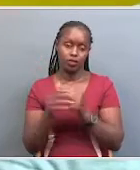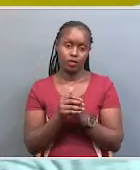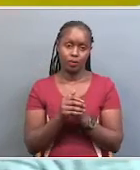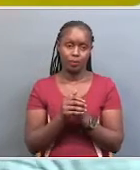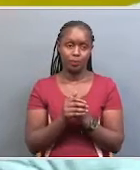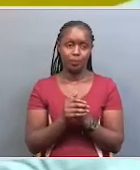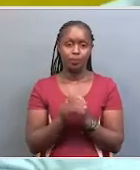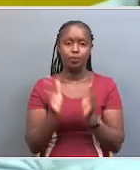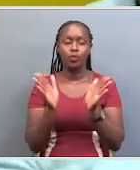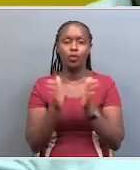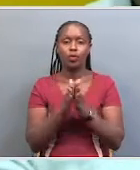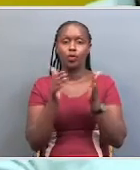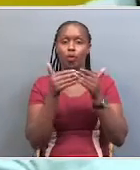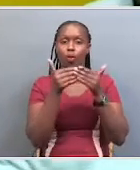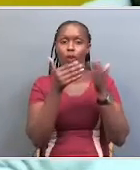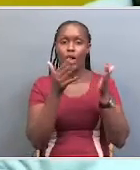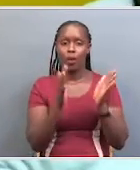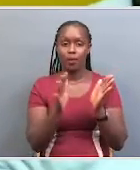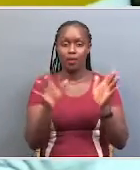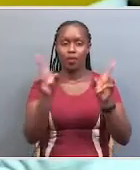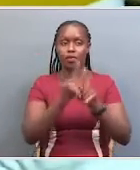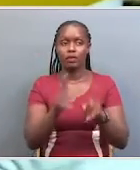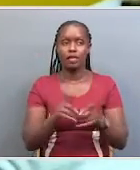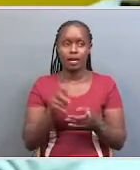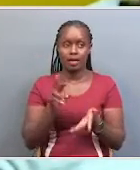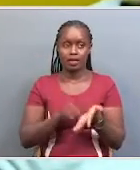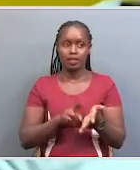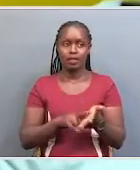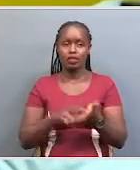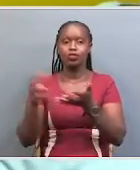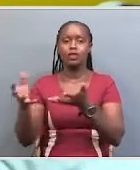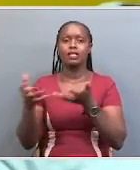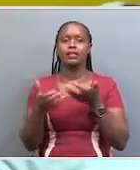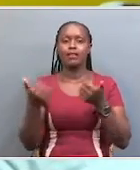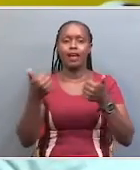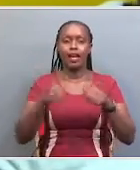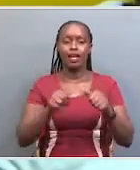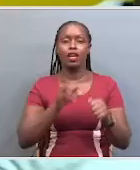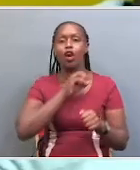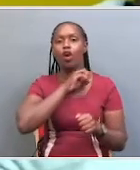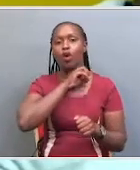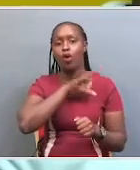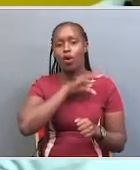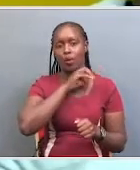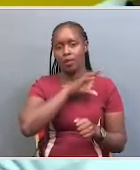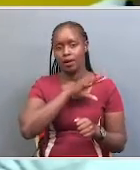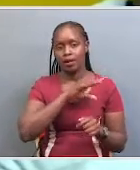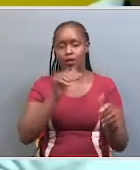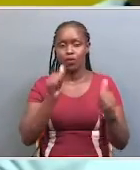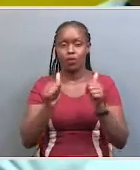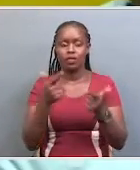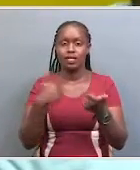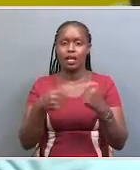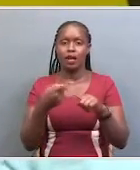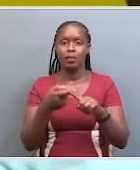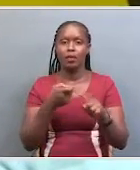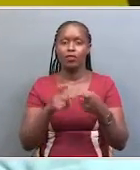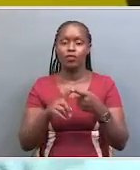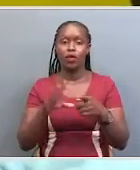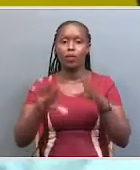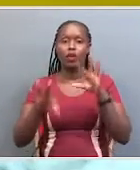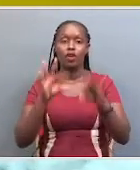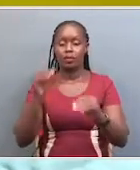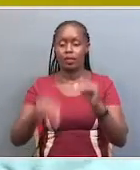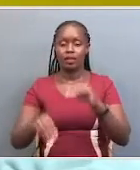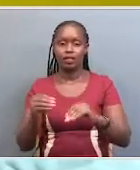We opened at the registry for receiving any complaints arising from the nomination exercise